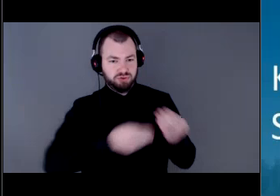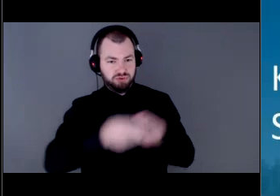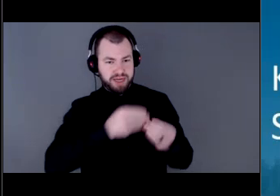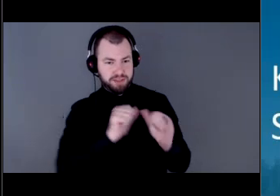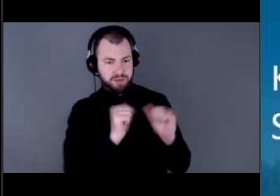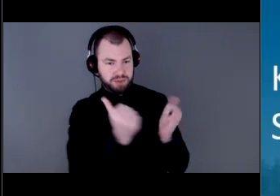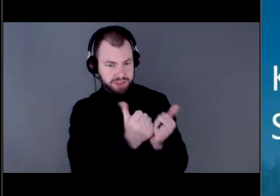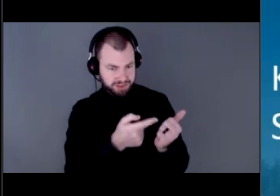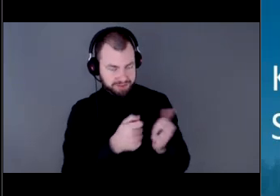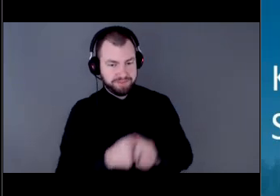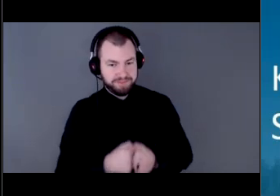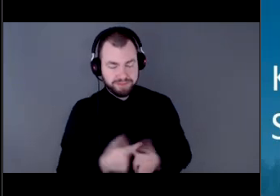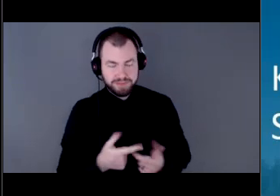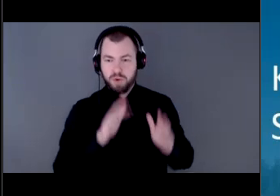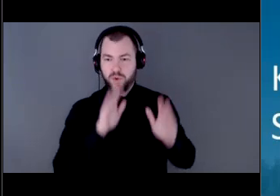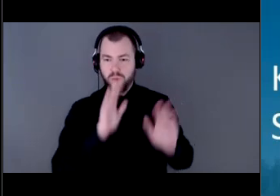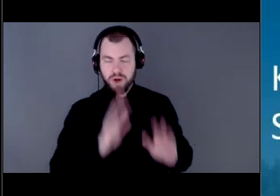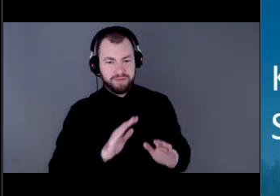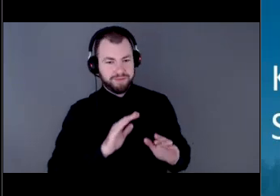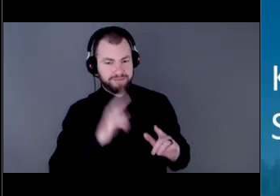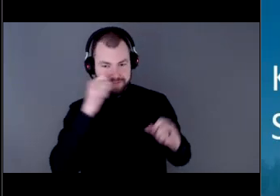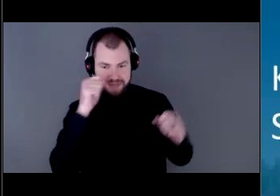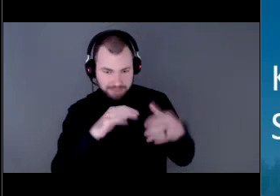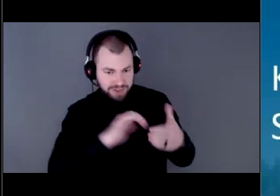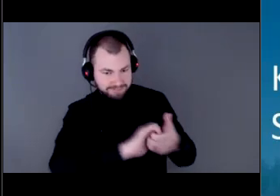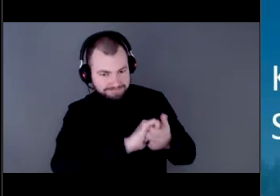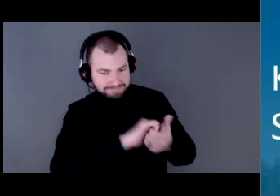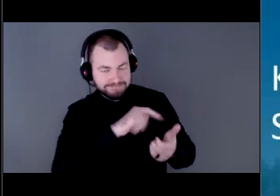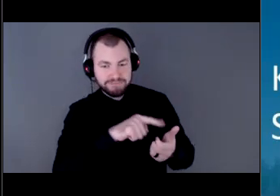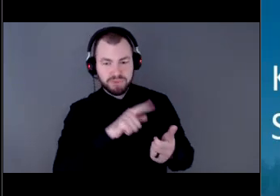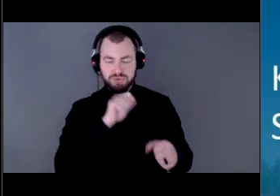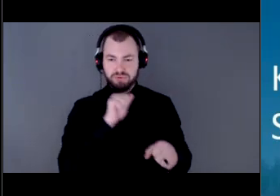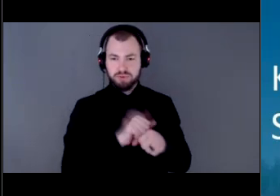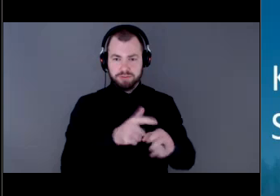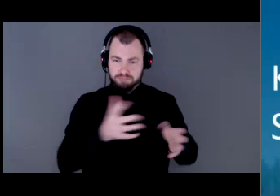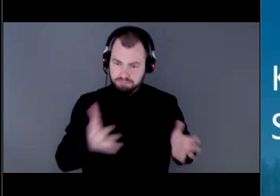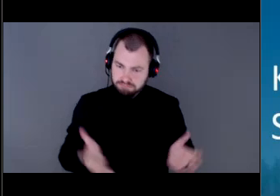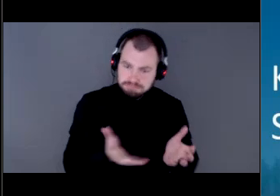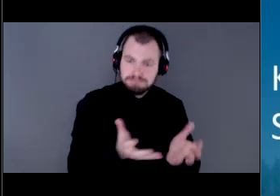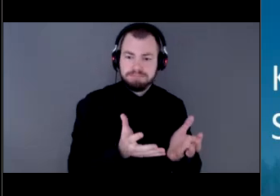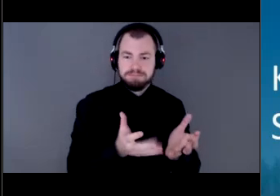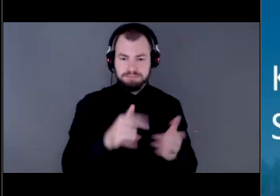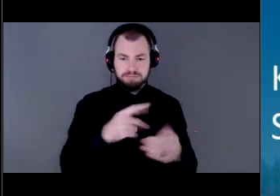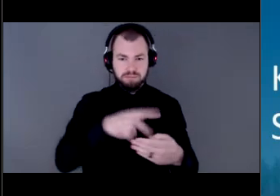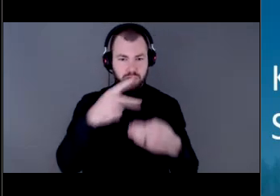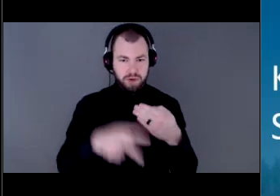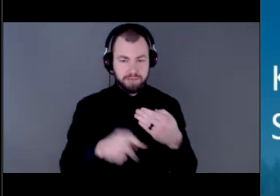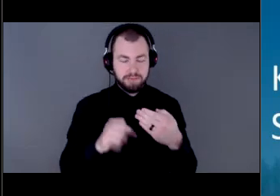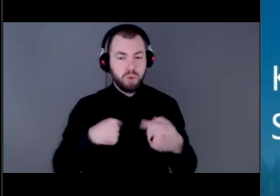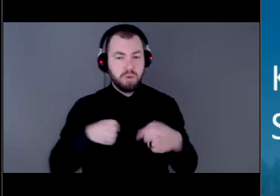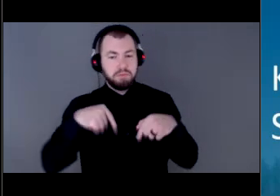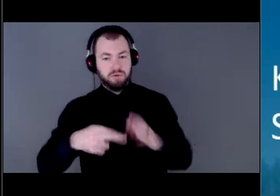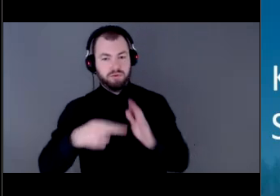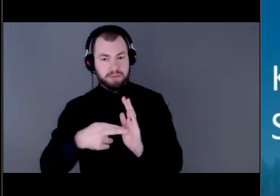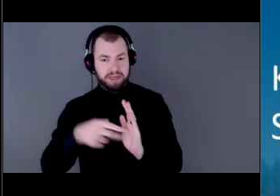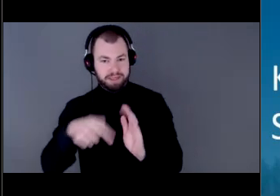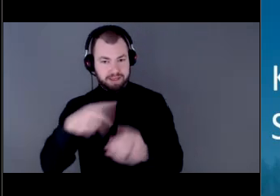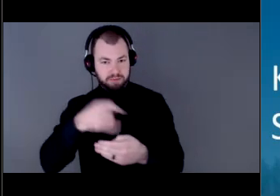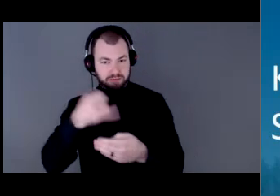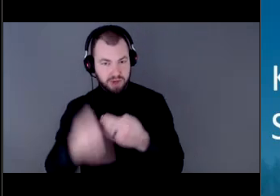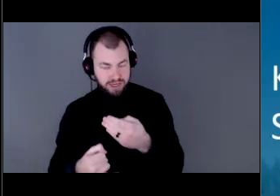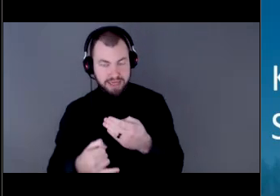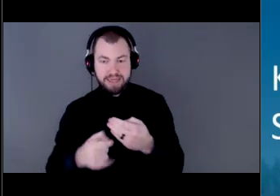a wonderful collaborator. She's a real driver behind this initiative. So although I'm here representing the project, I have to